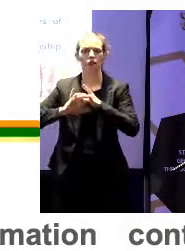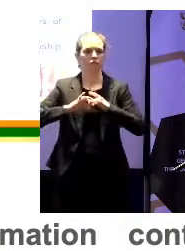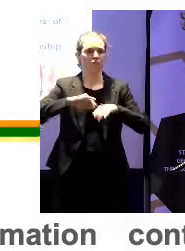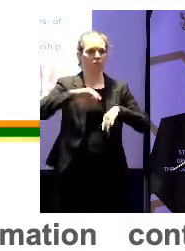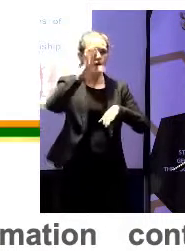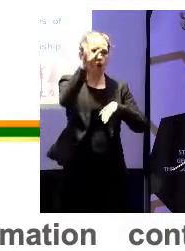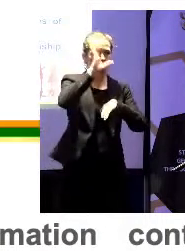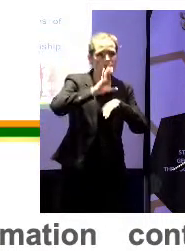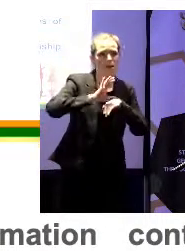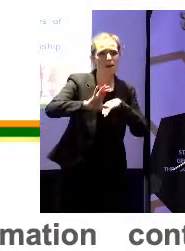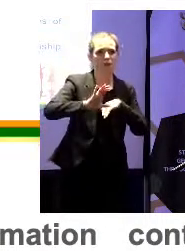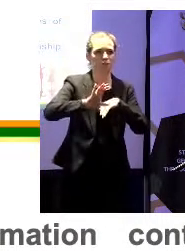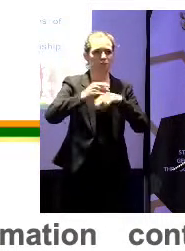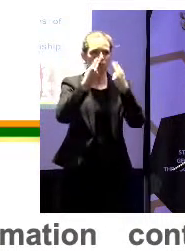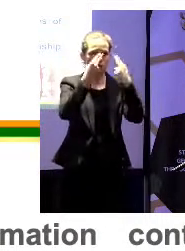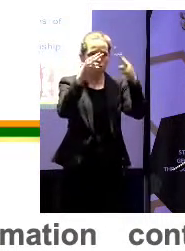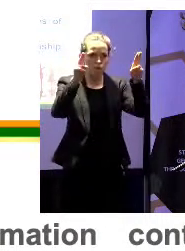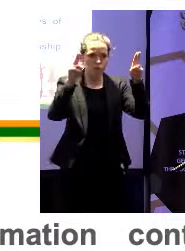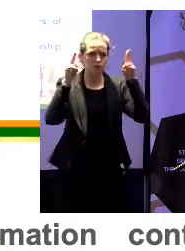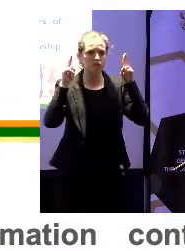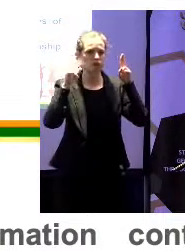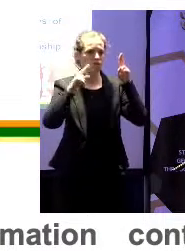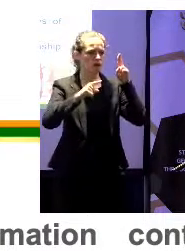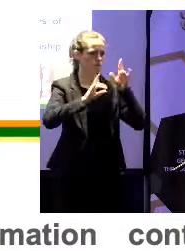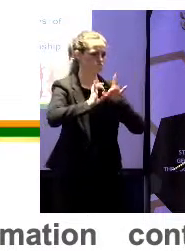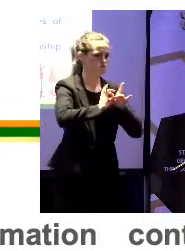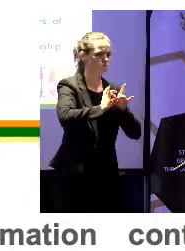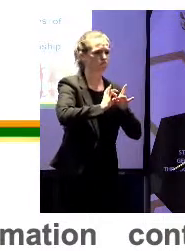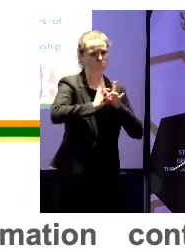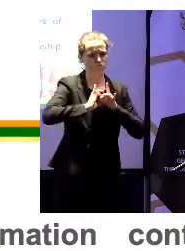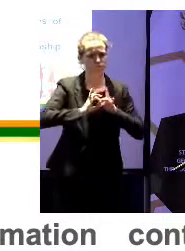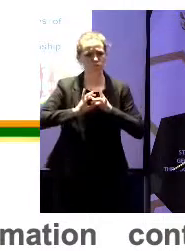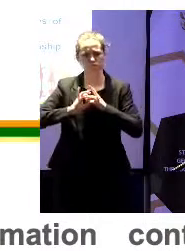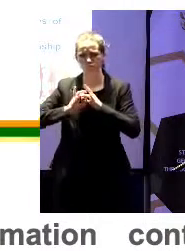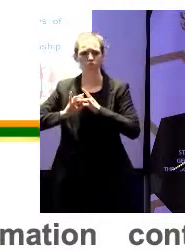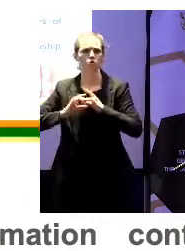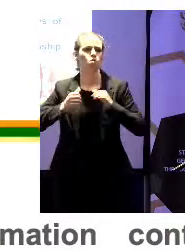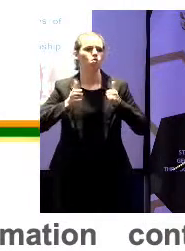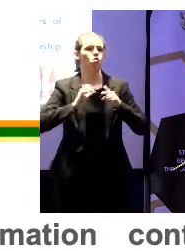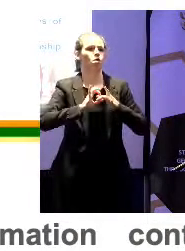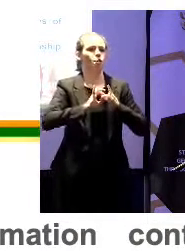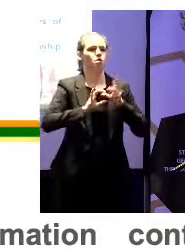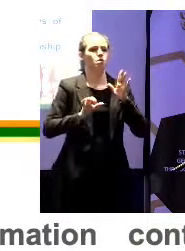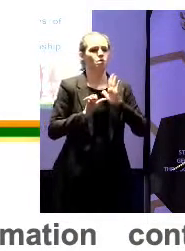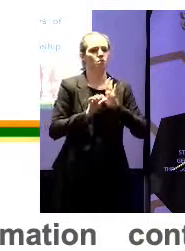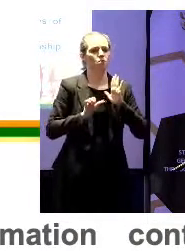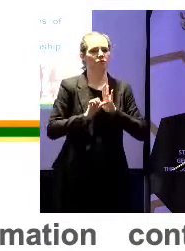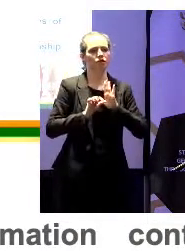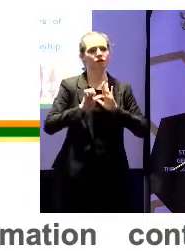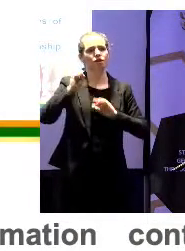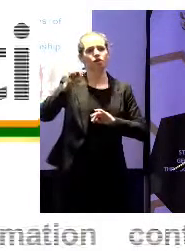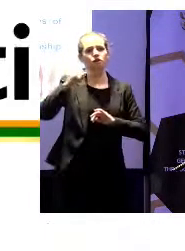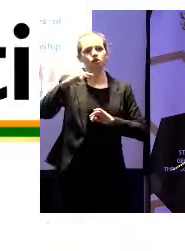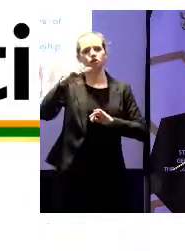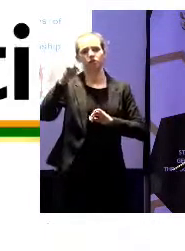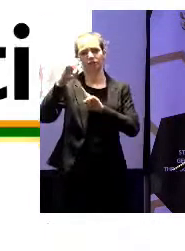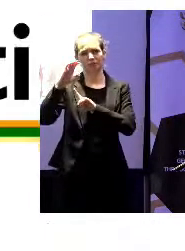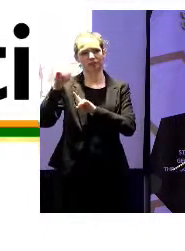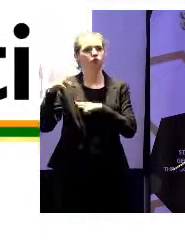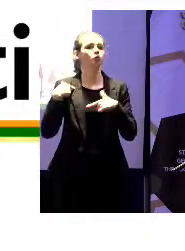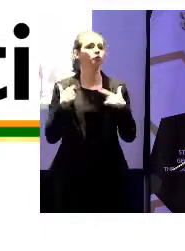are once again encouraged, and we encourage SAGNC and PGNC to do that.